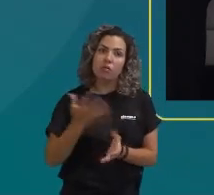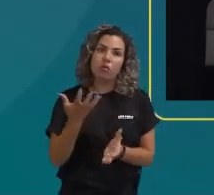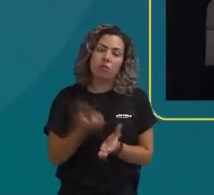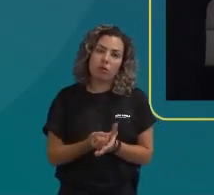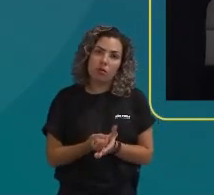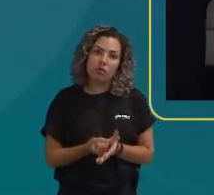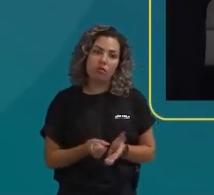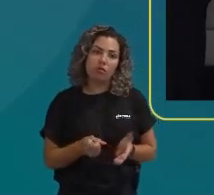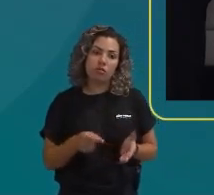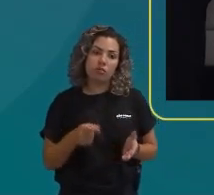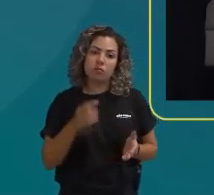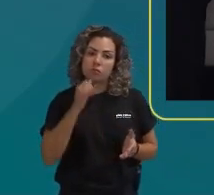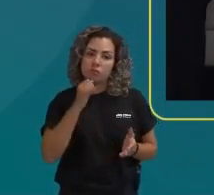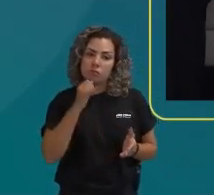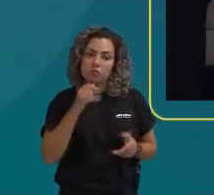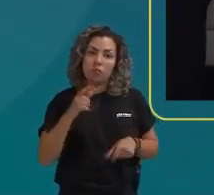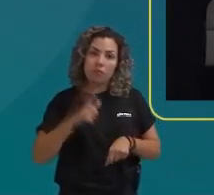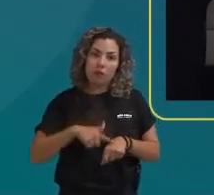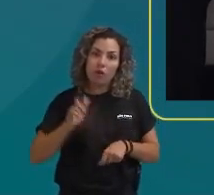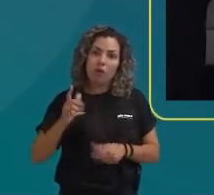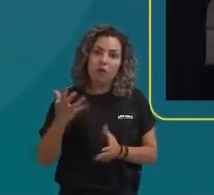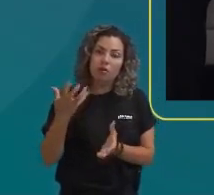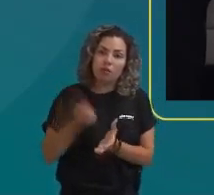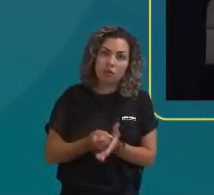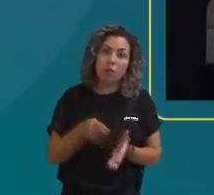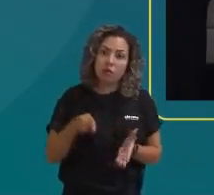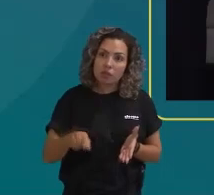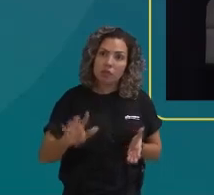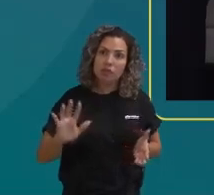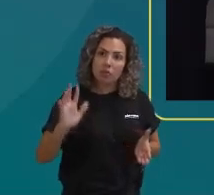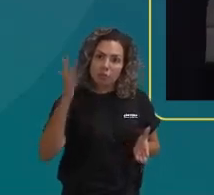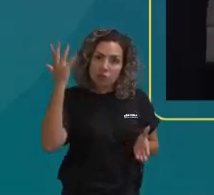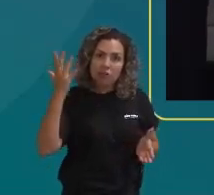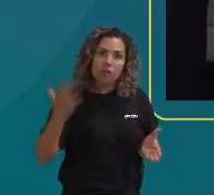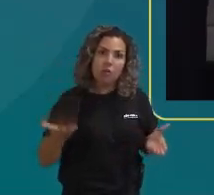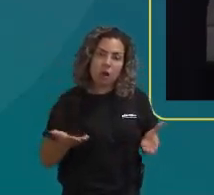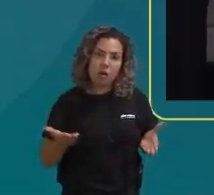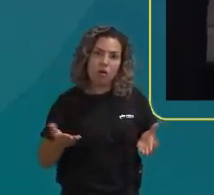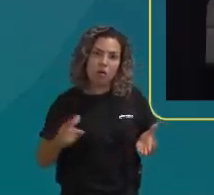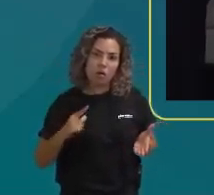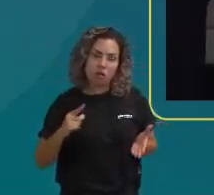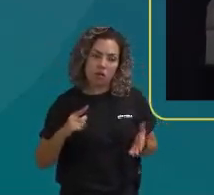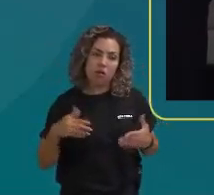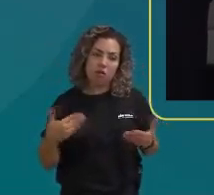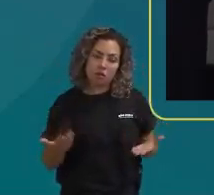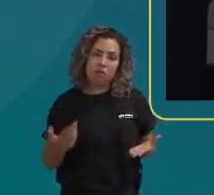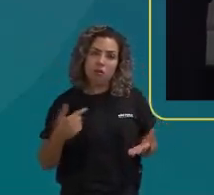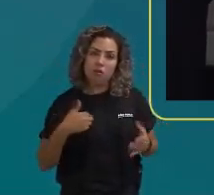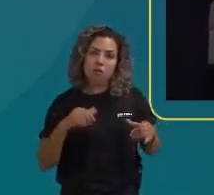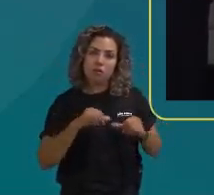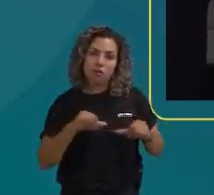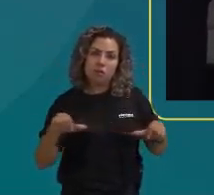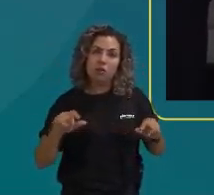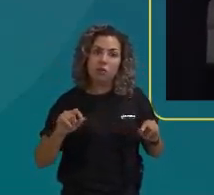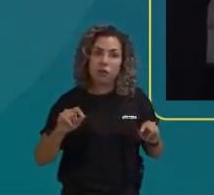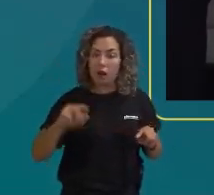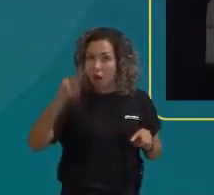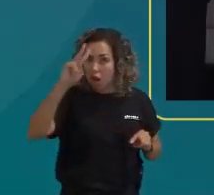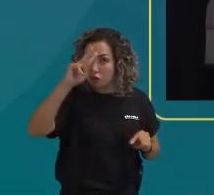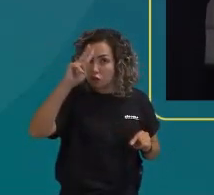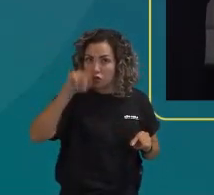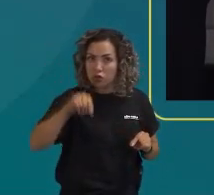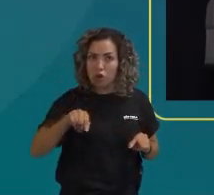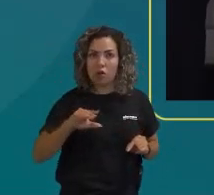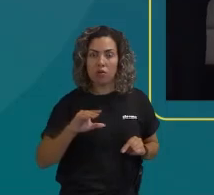there. So this is happening now. See, what I wanted to tell you is that the history of the canal shows that it was used for